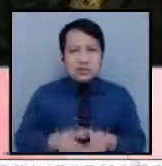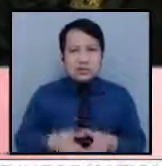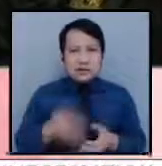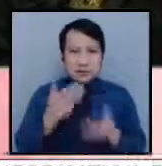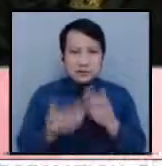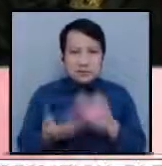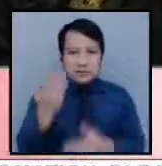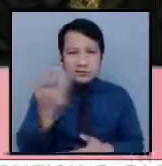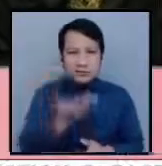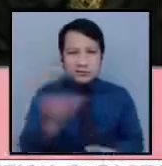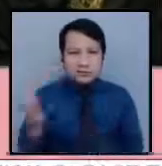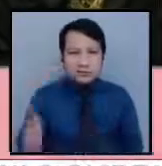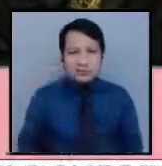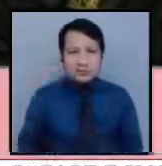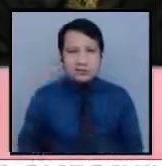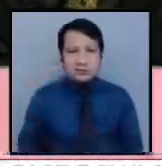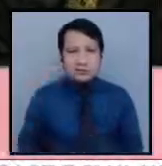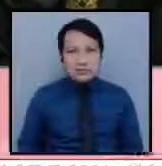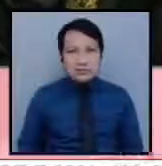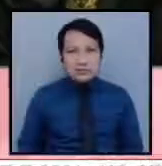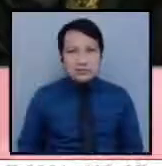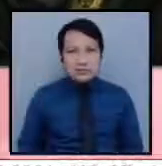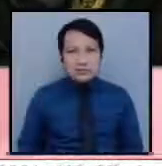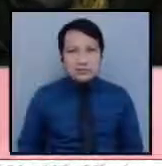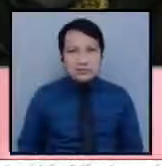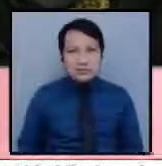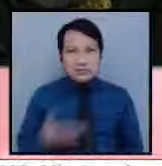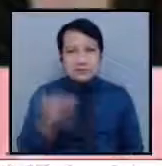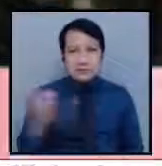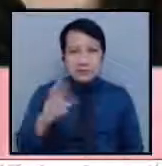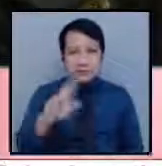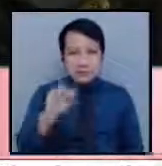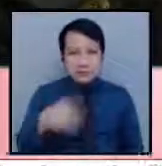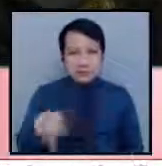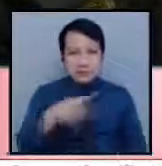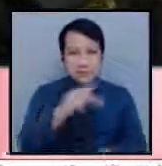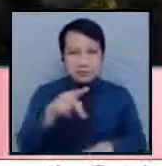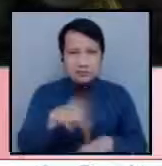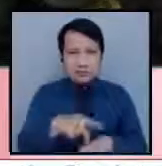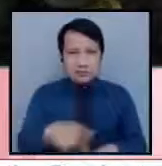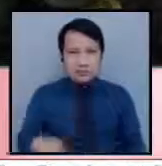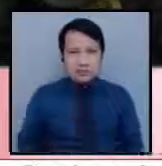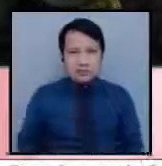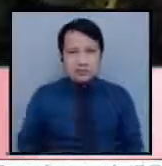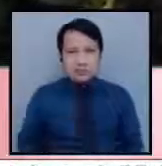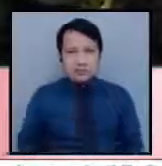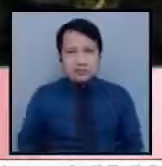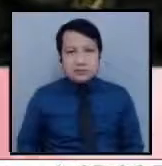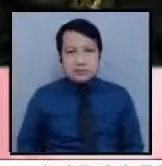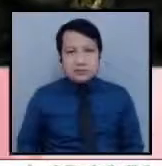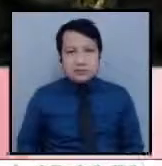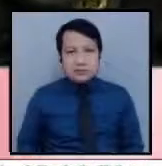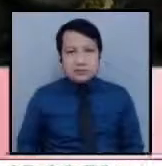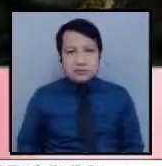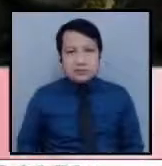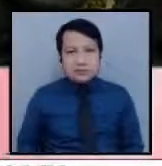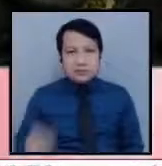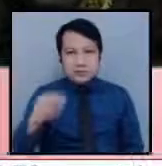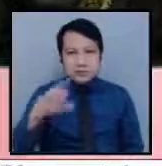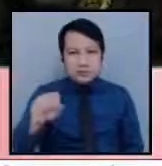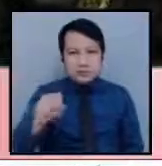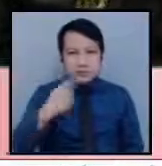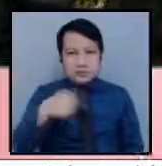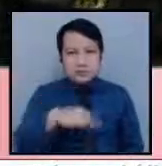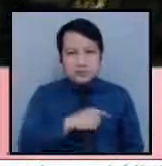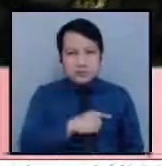everyone! Good morning! Good morning to all the viewers of Rise and Shine Pilipinas. I'm Roland Alipan, 18 years old from Negros Oriental, taking the stride